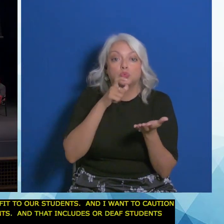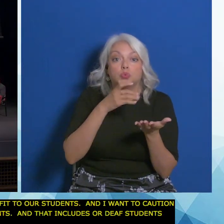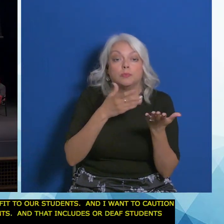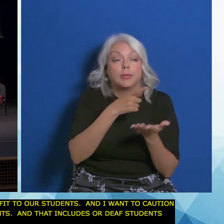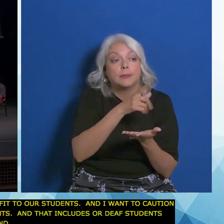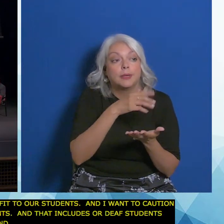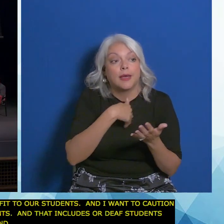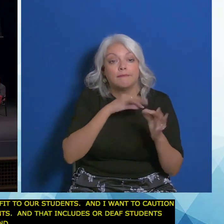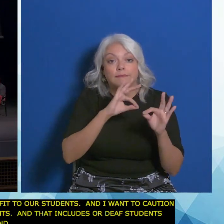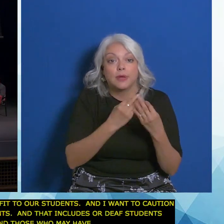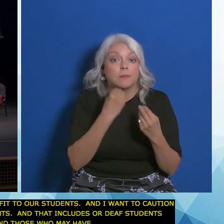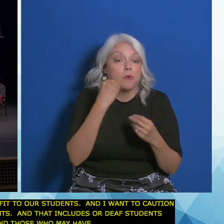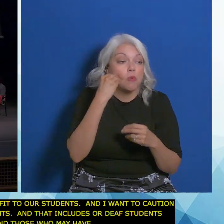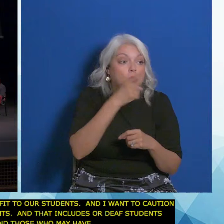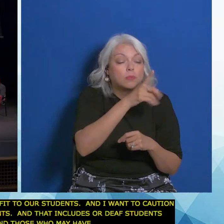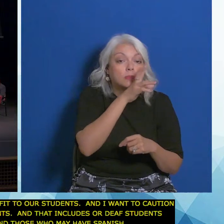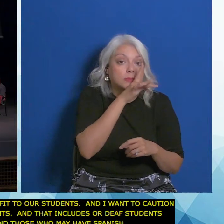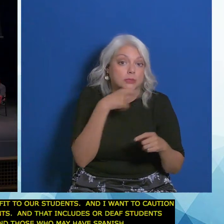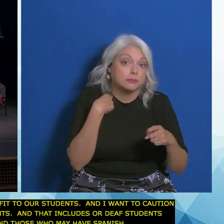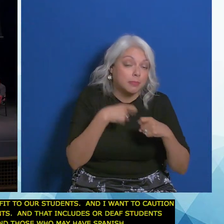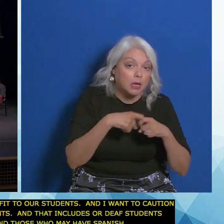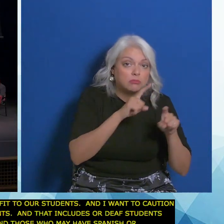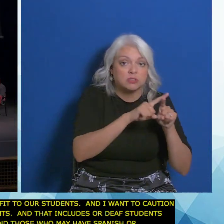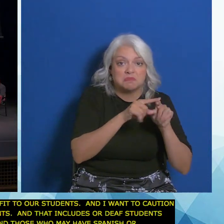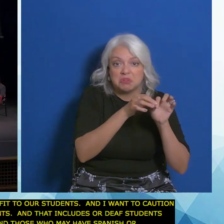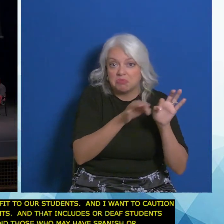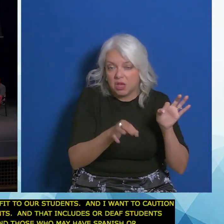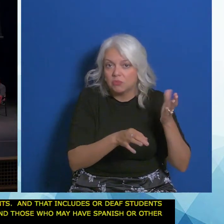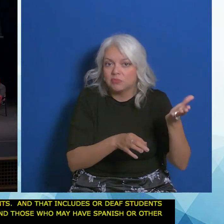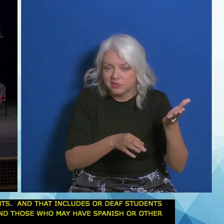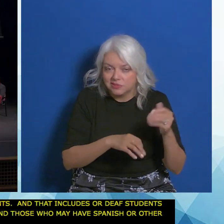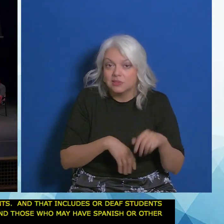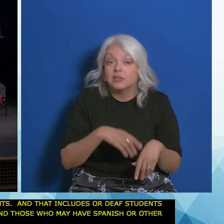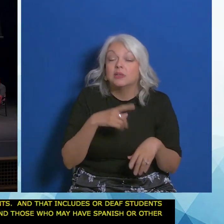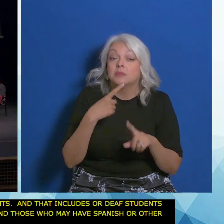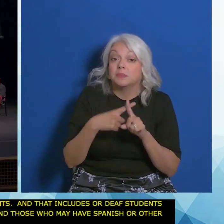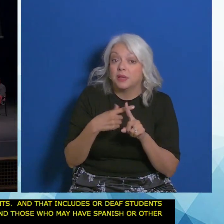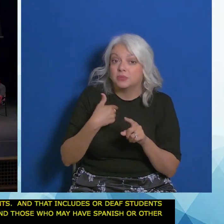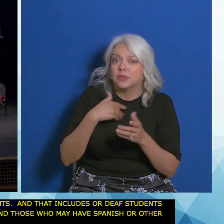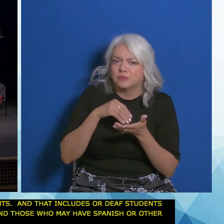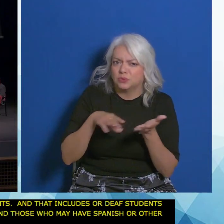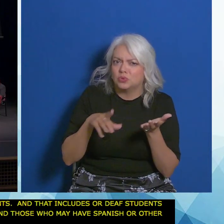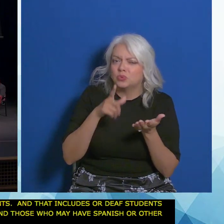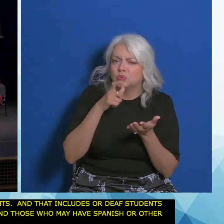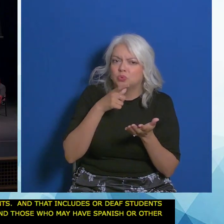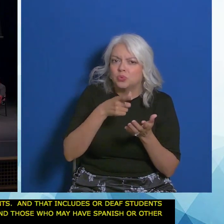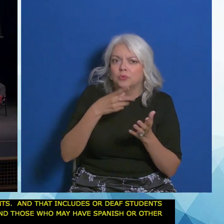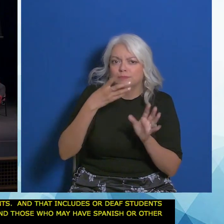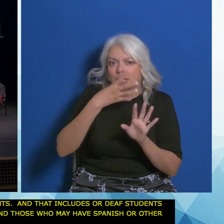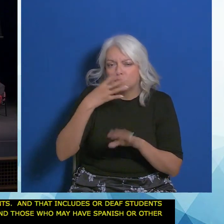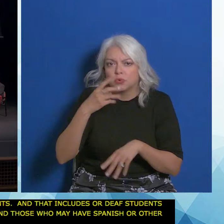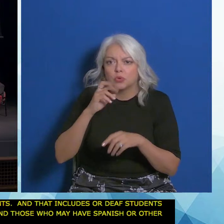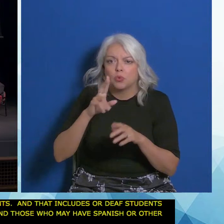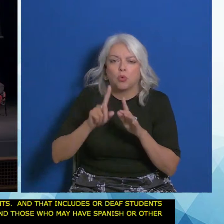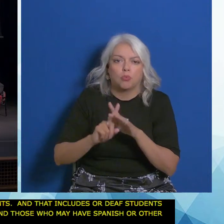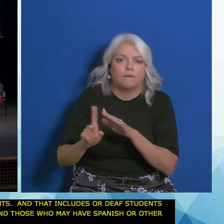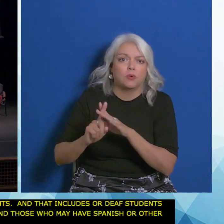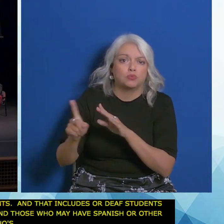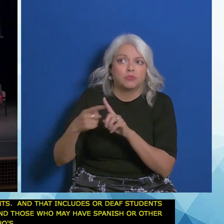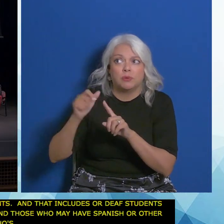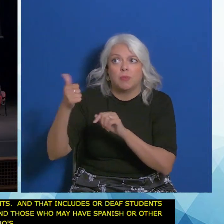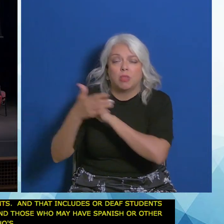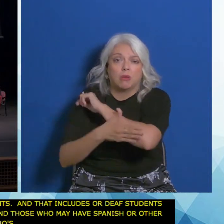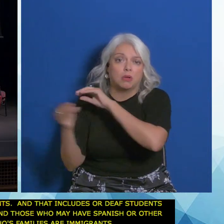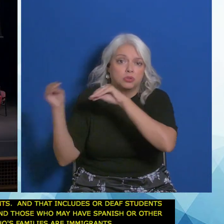have Spanish or other languages spoken in the home. And we do have students whose family are immigrant families and refugee families, and that